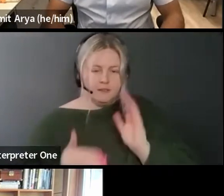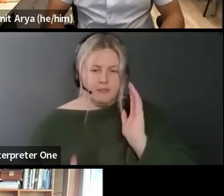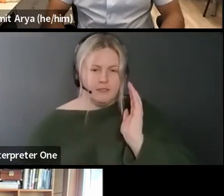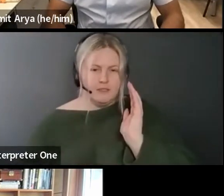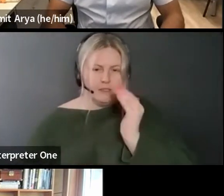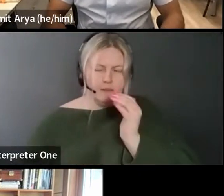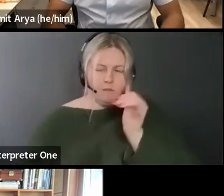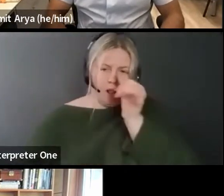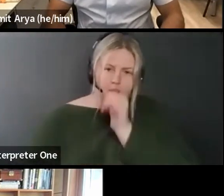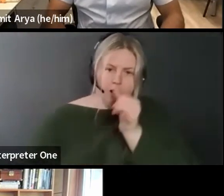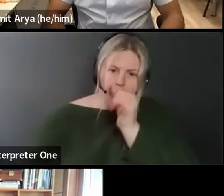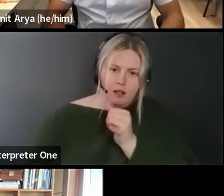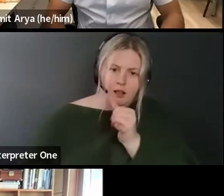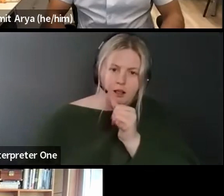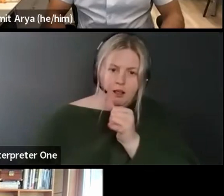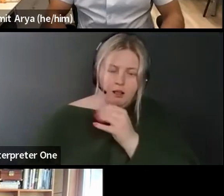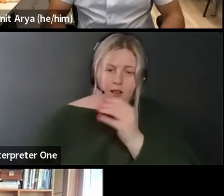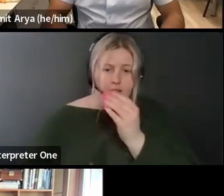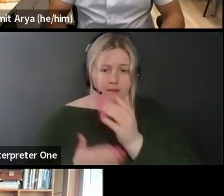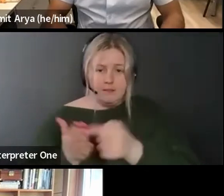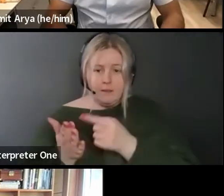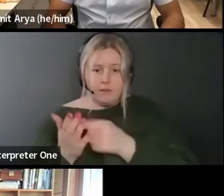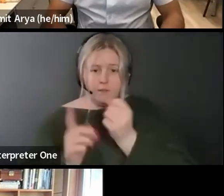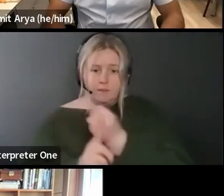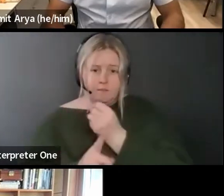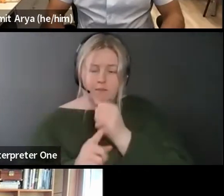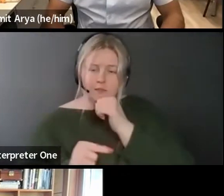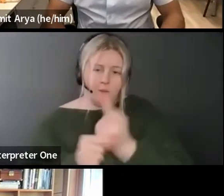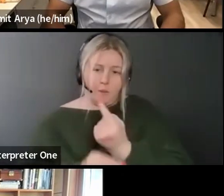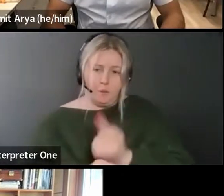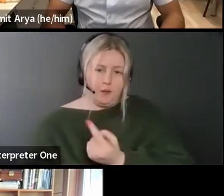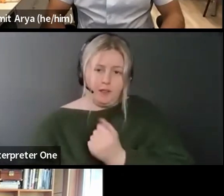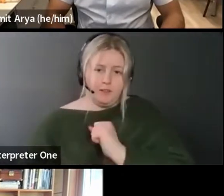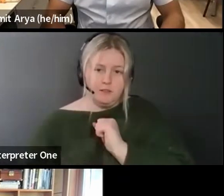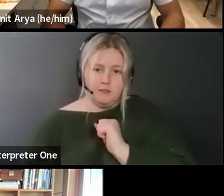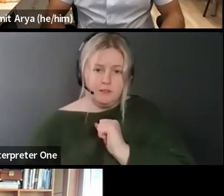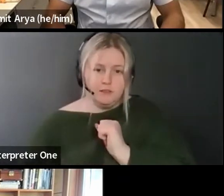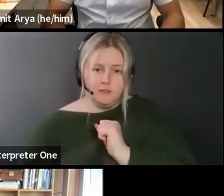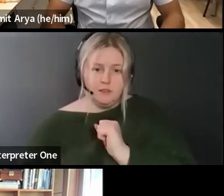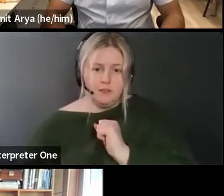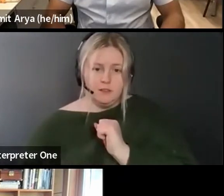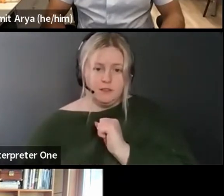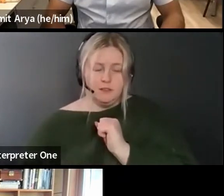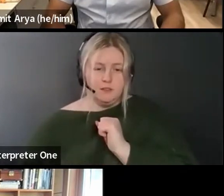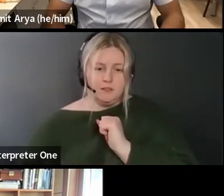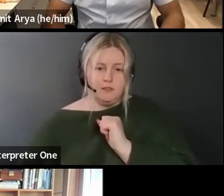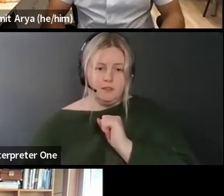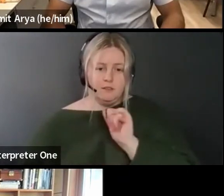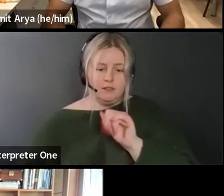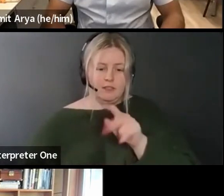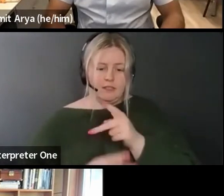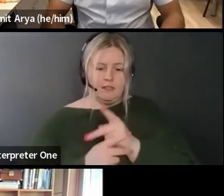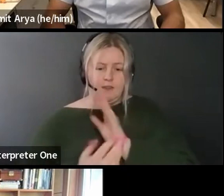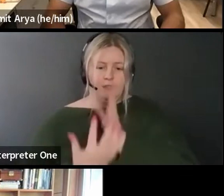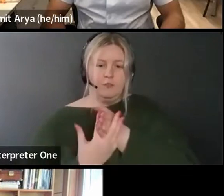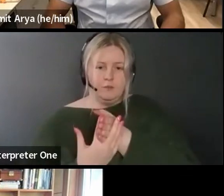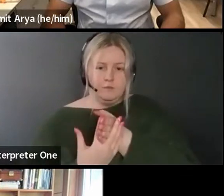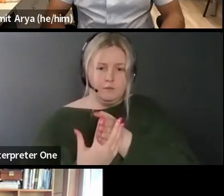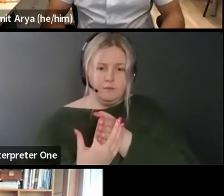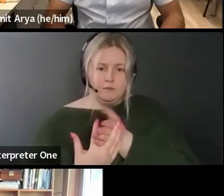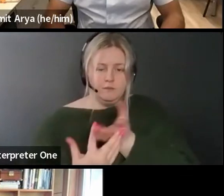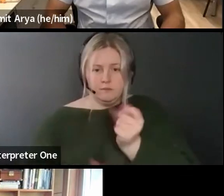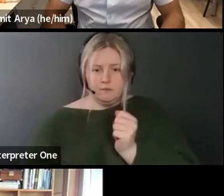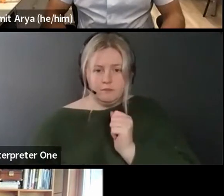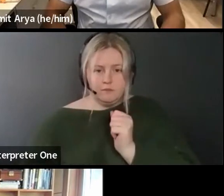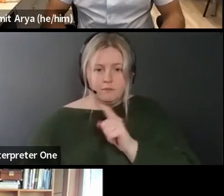at worst a kind of violence, and that's inappropriate, that kind of thing, like an interruption of well,